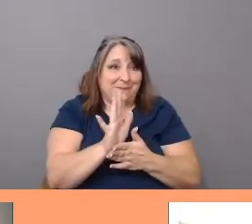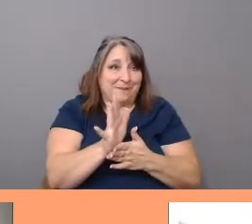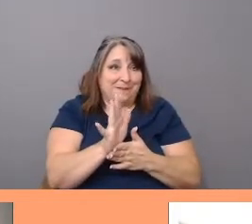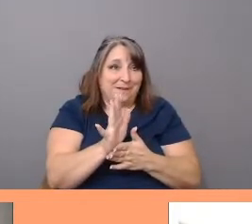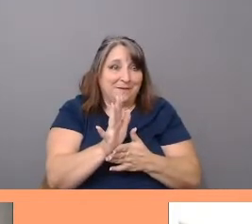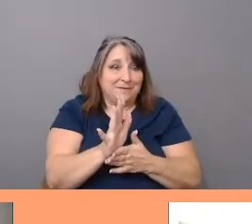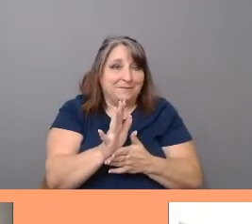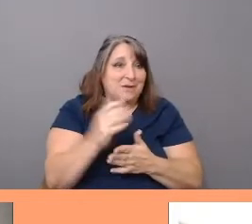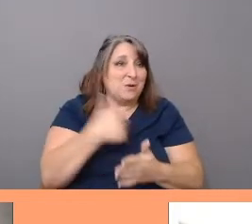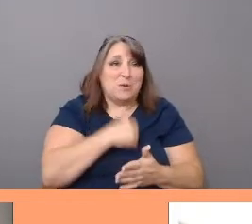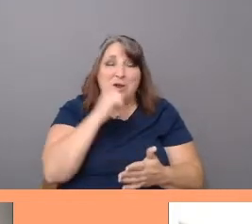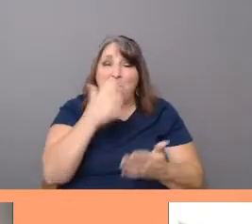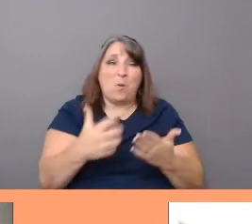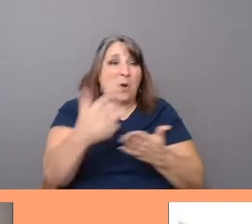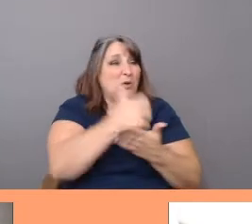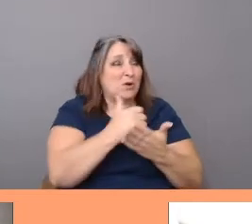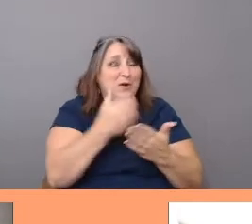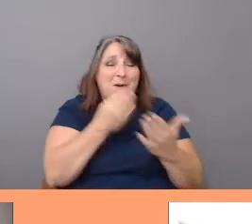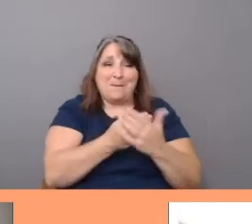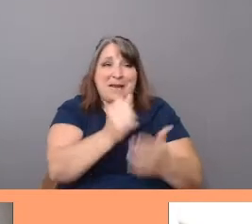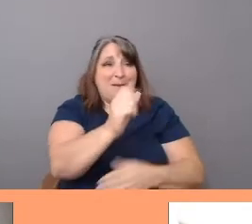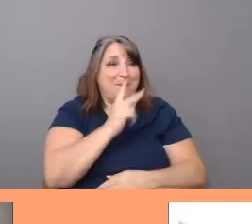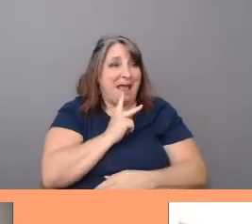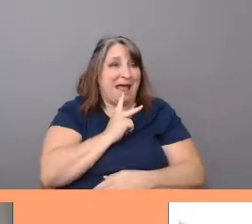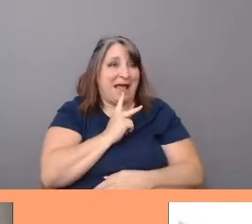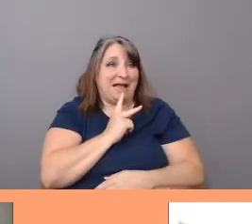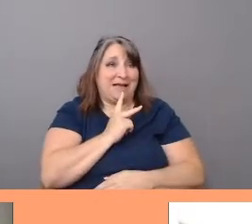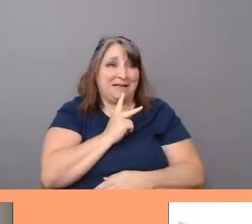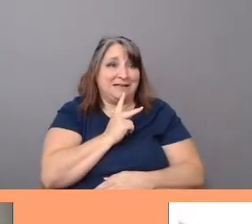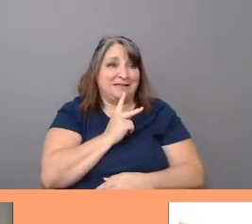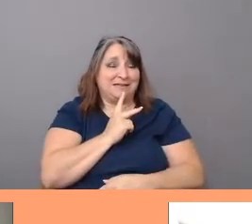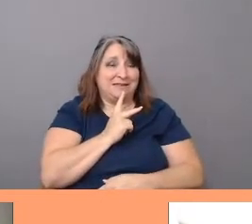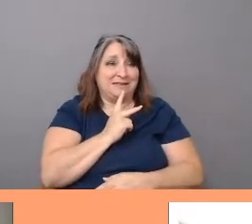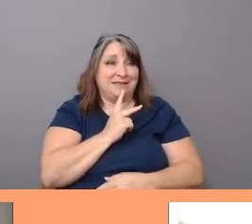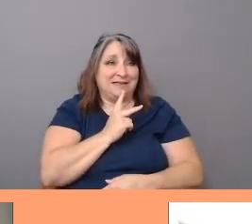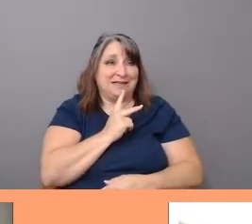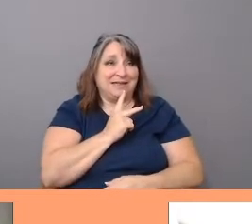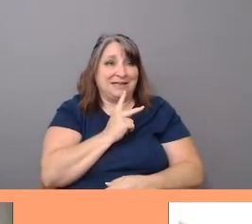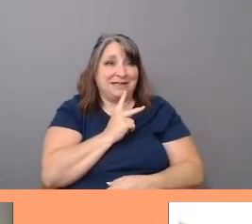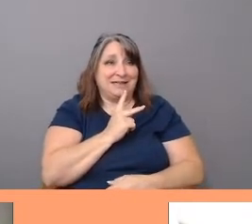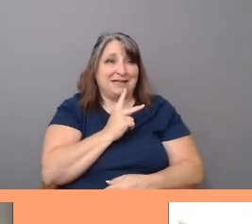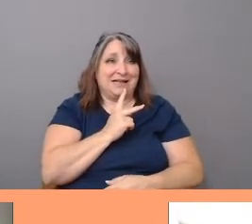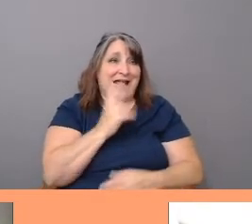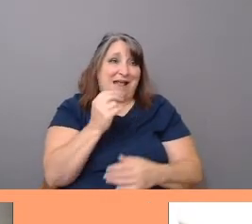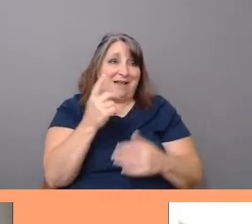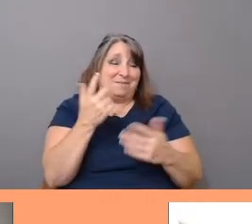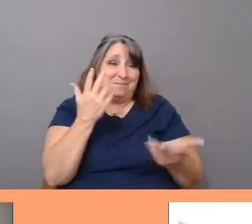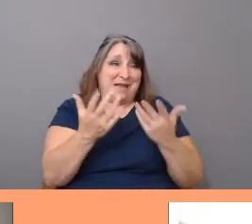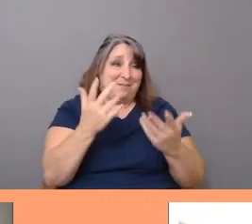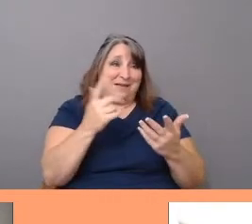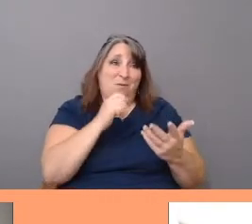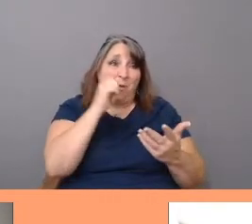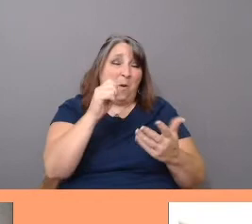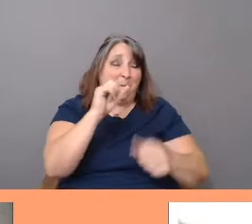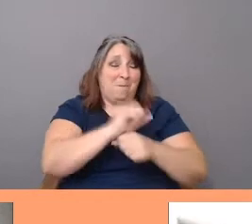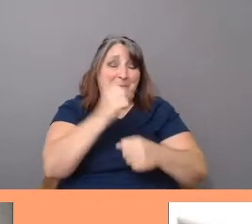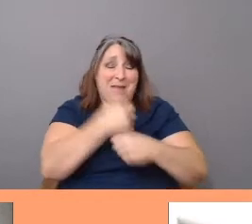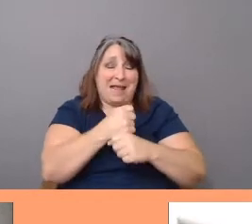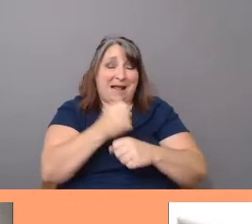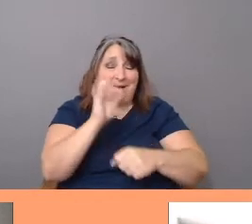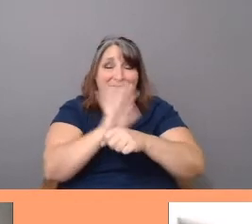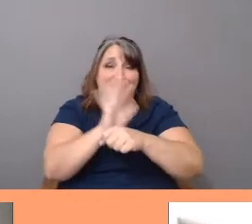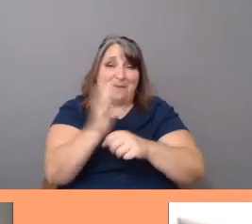make any money back, and probably the filmmaker won't make a film again. So we, again, distribution is